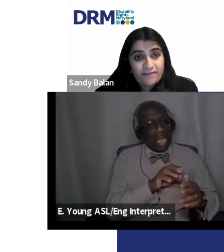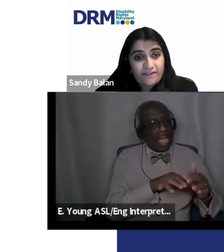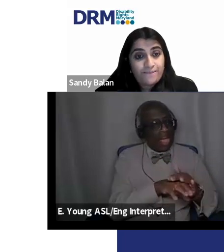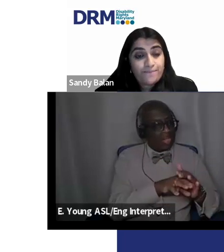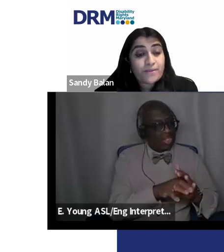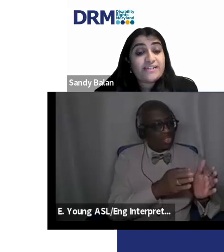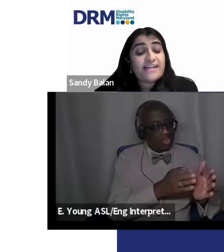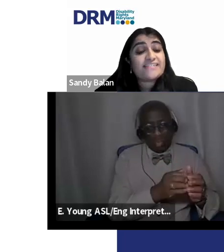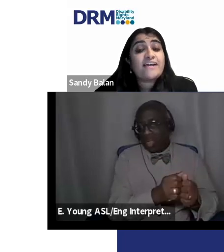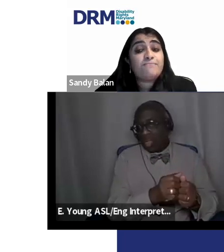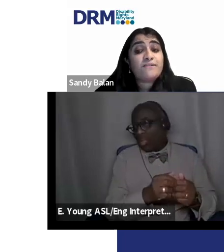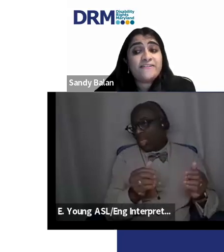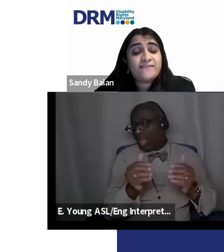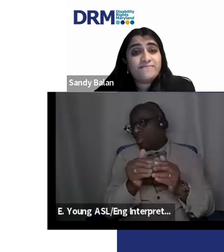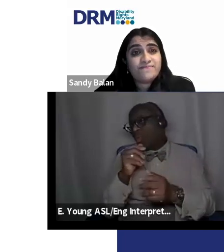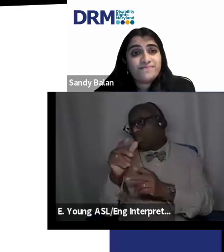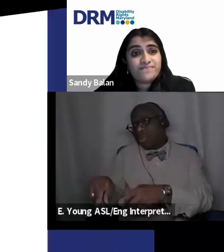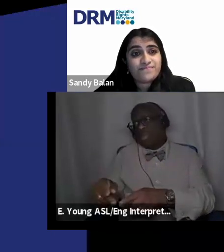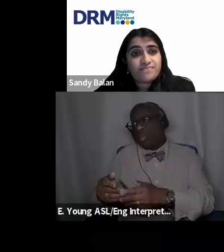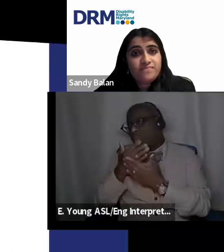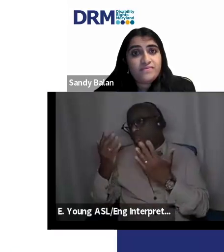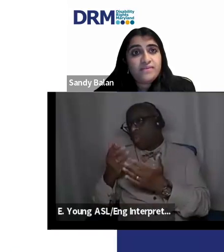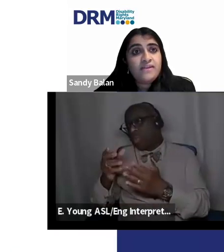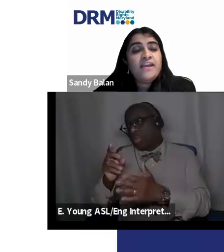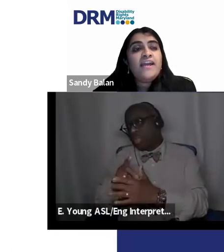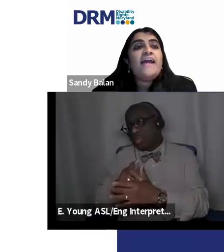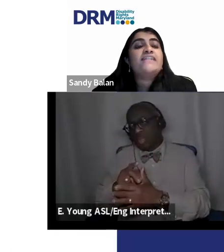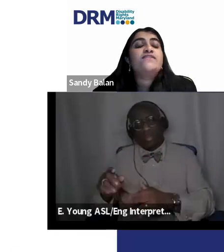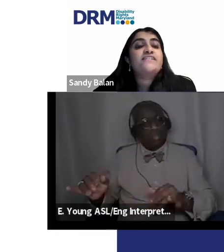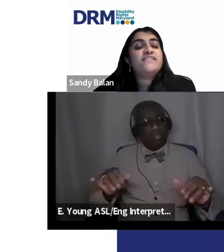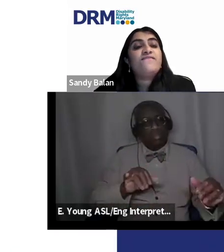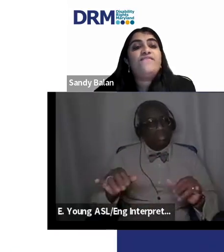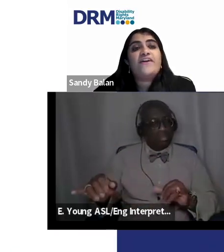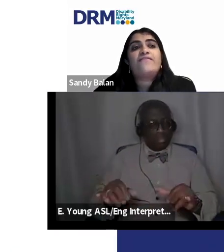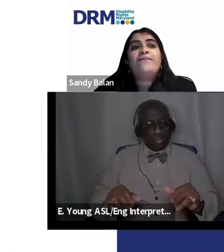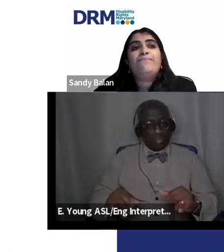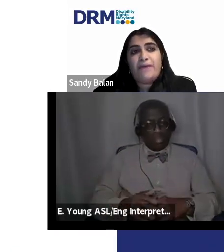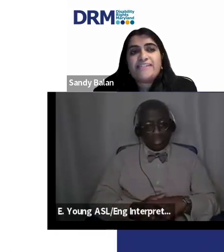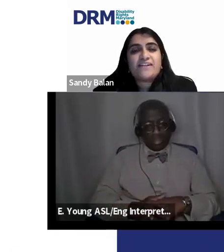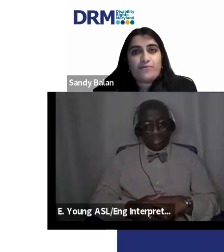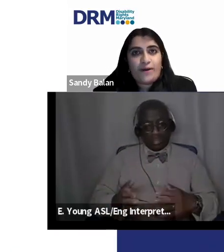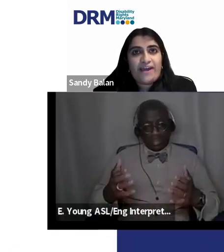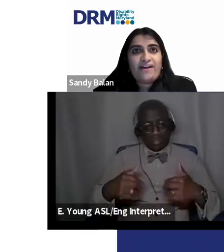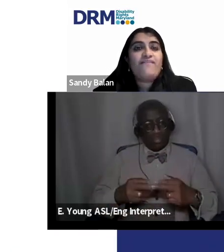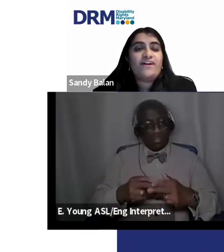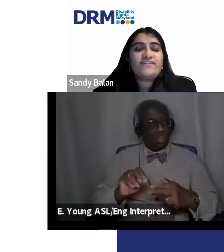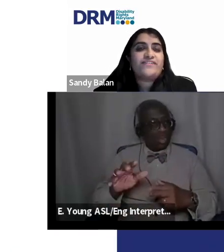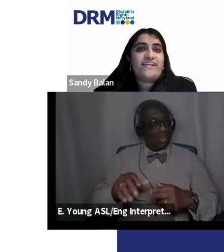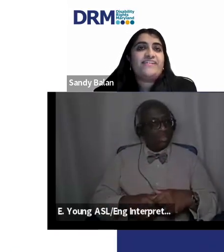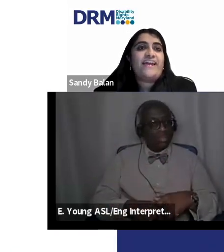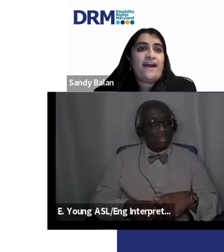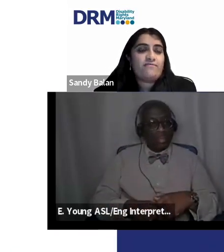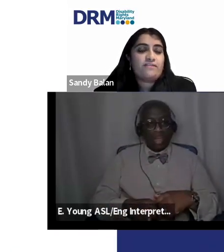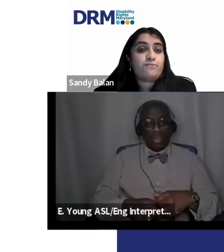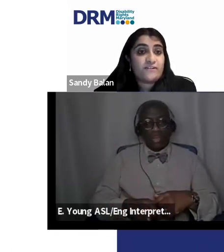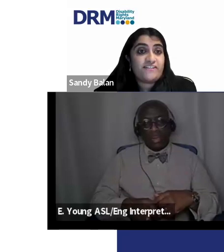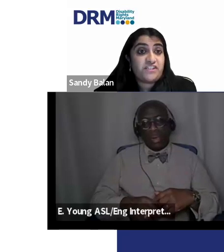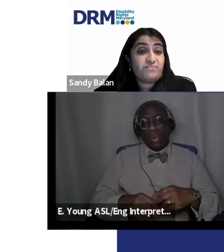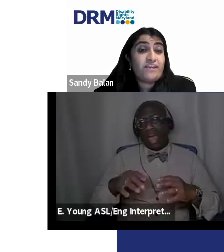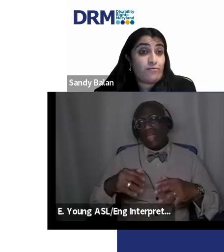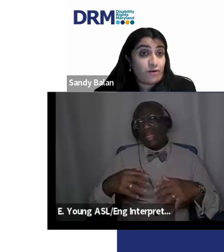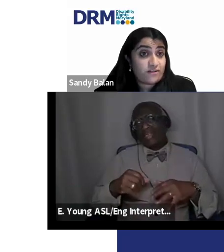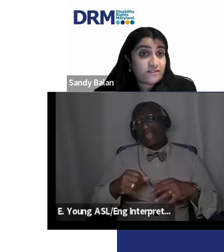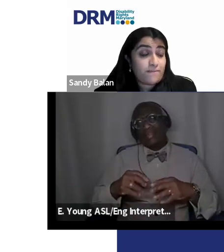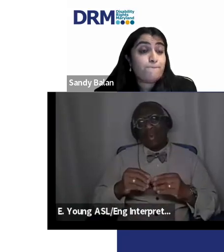a disability. Next slide, please. And so this is a very basic way of understanding how